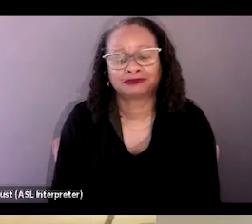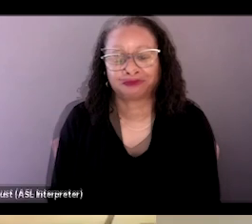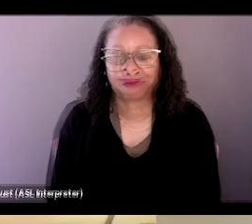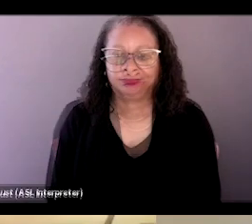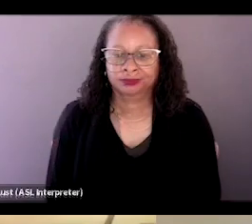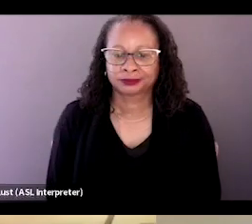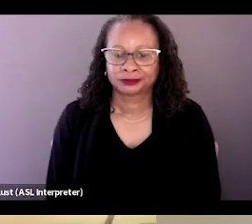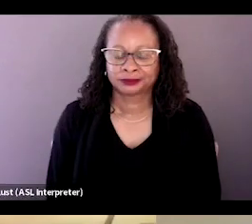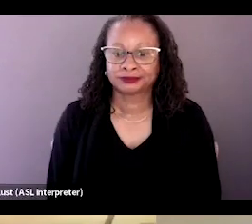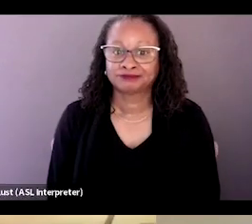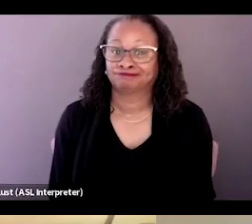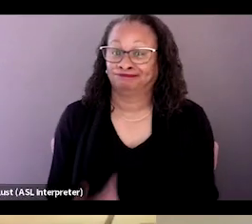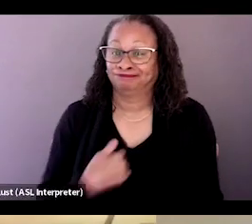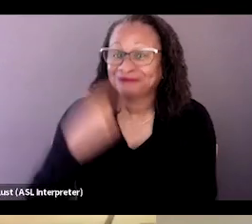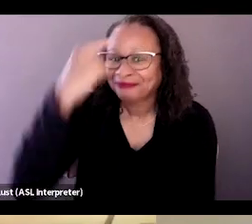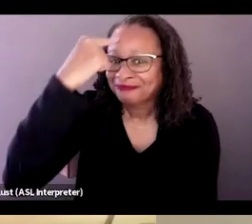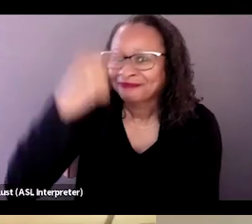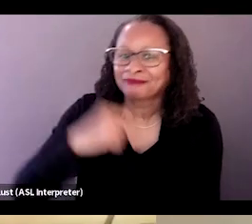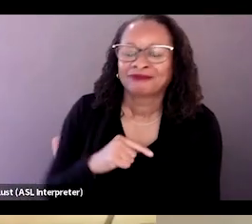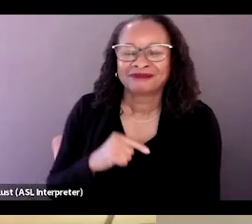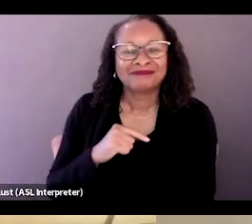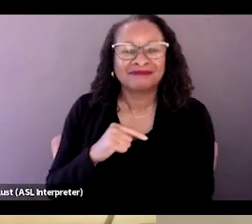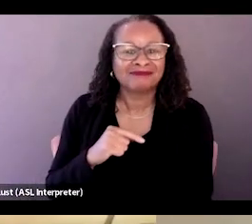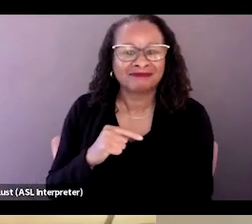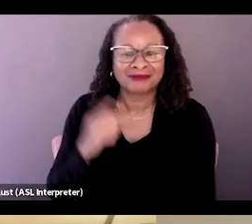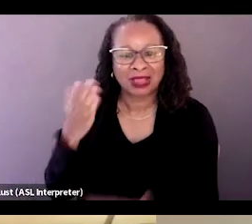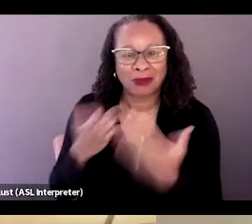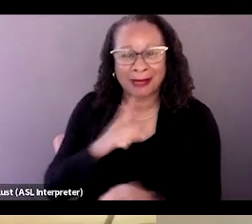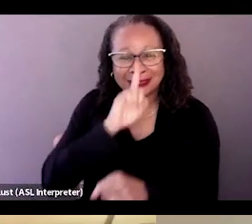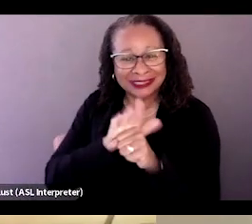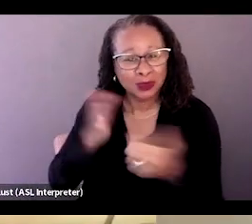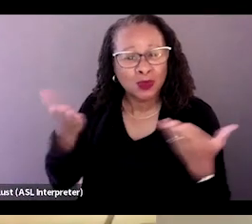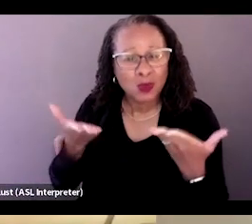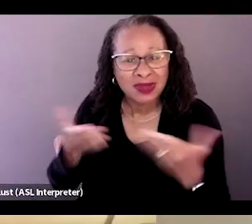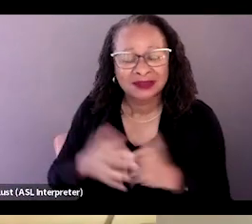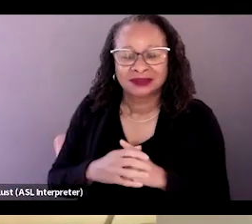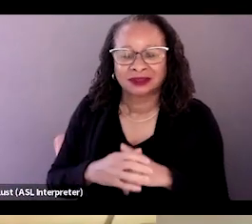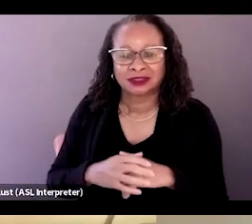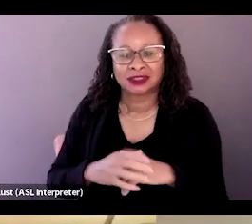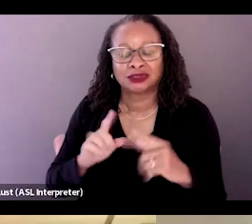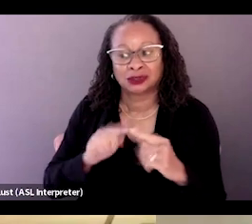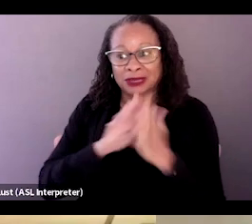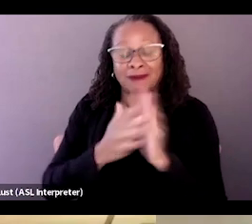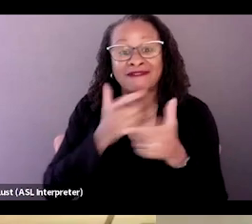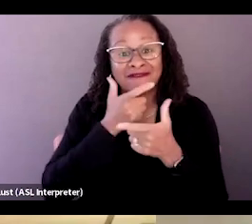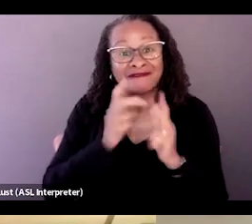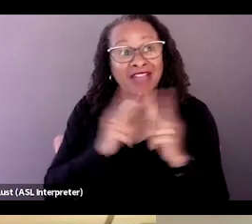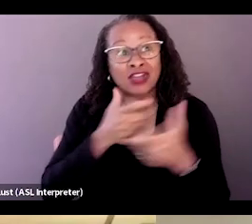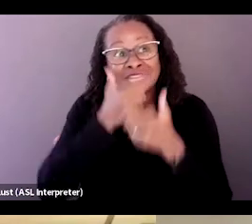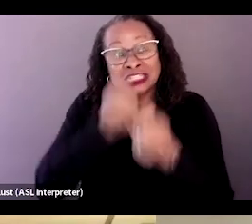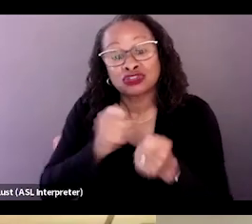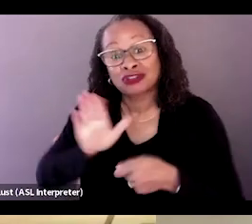I think probably the secret is to be really interested in their life,